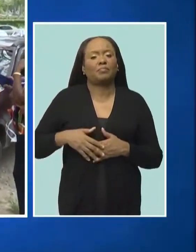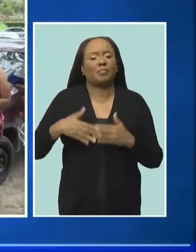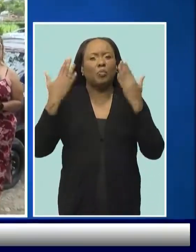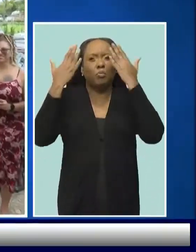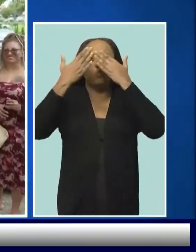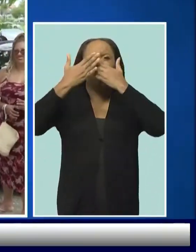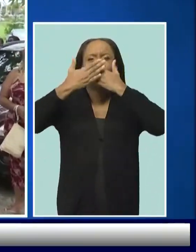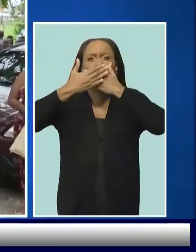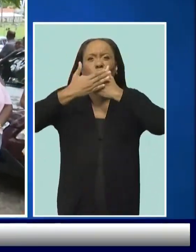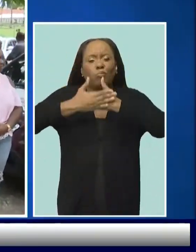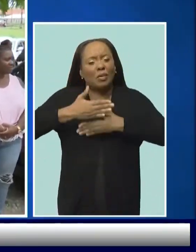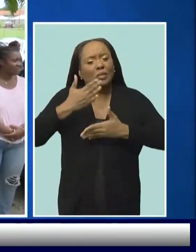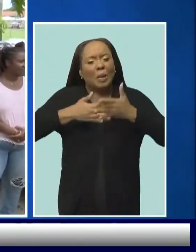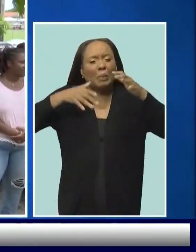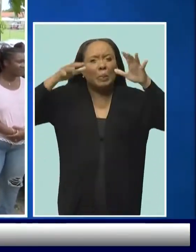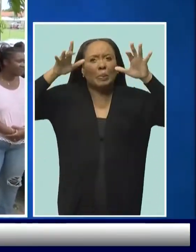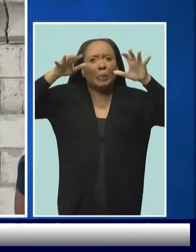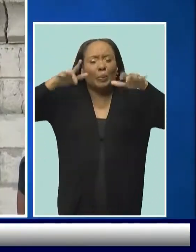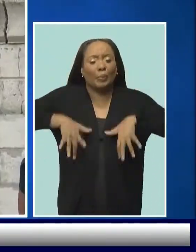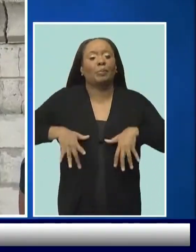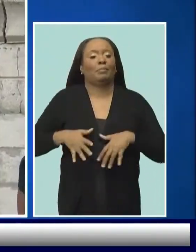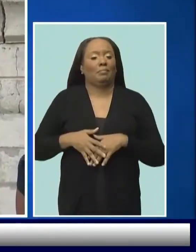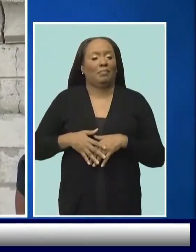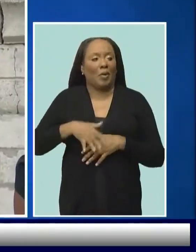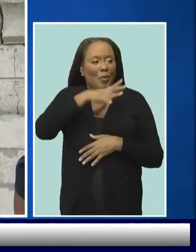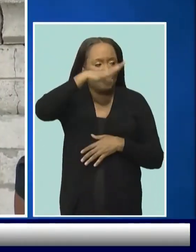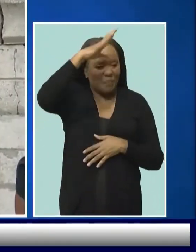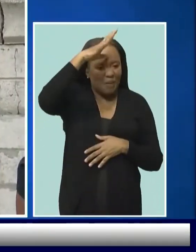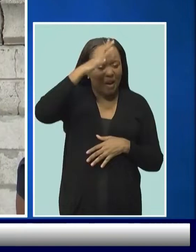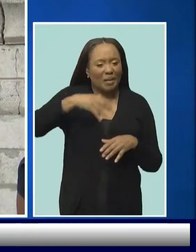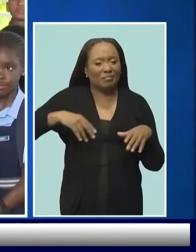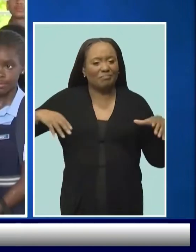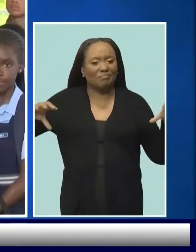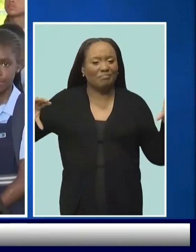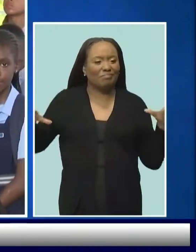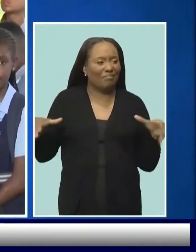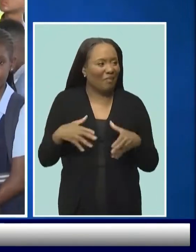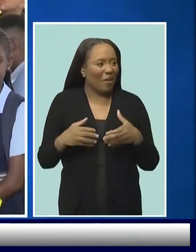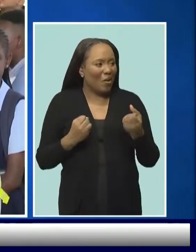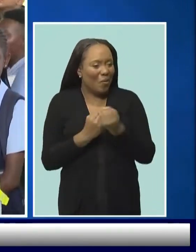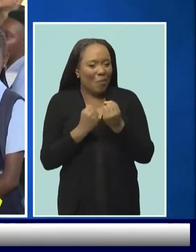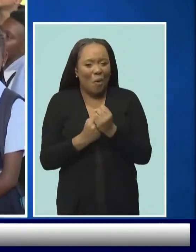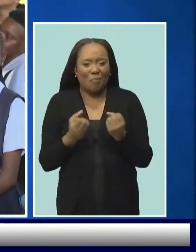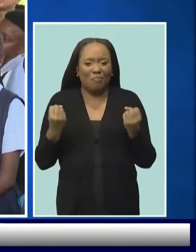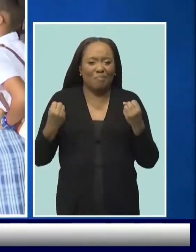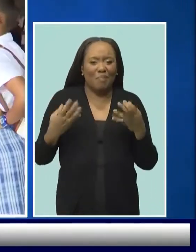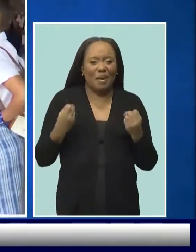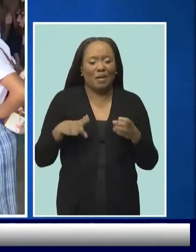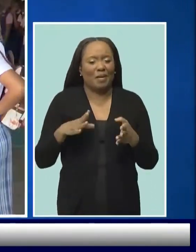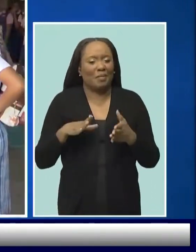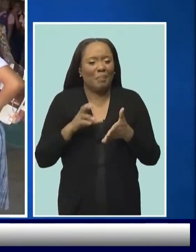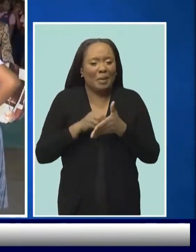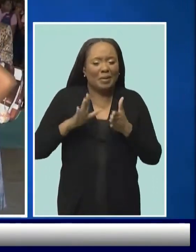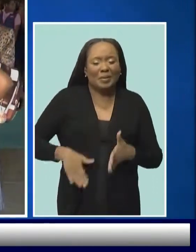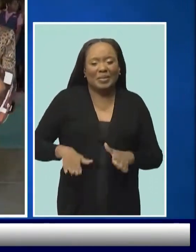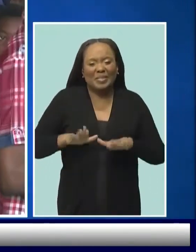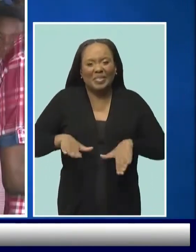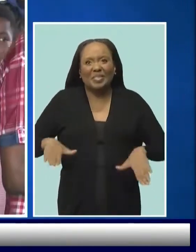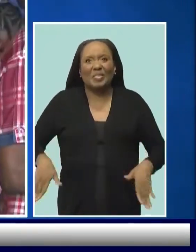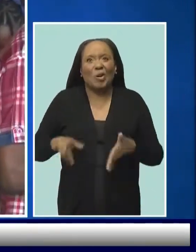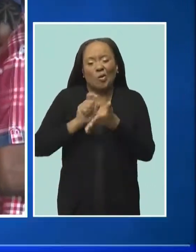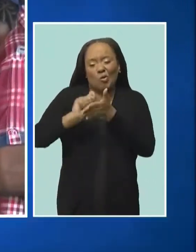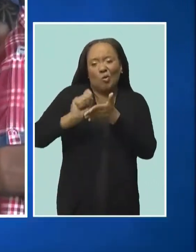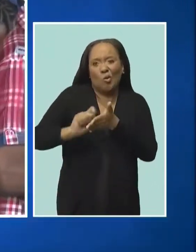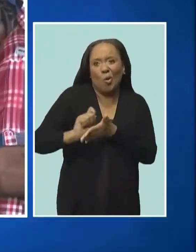showers, parents and guardians gathered outside centres across the island to support thousands of children who wrote this year's Barbados Secondary School